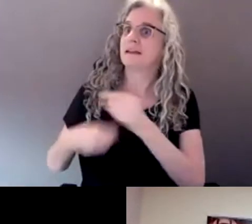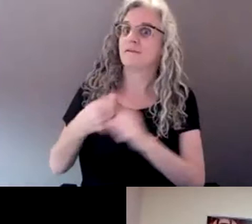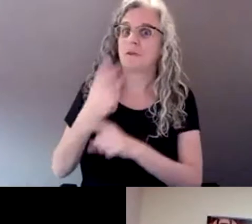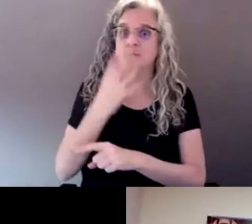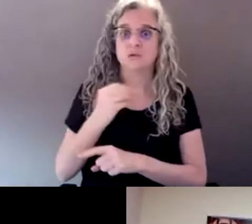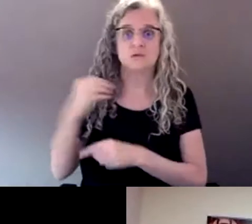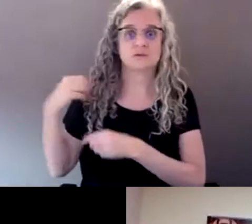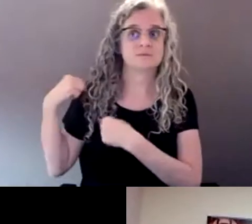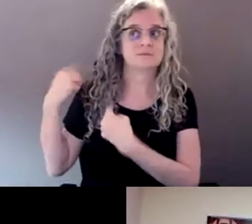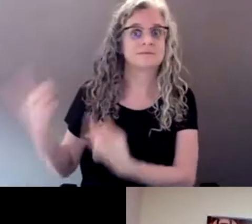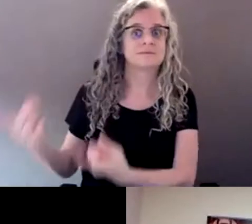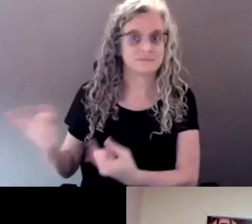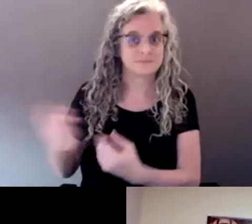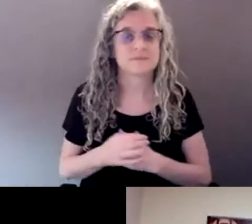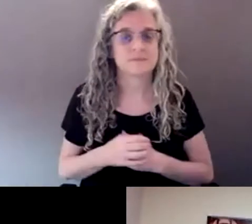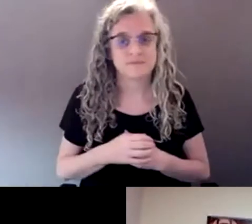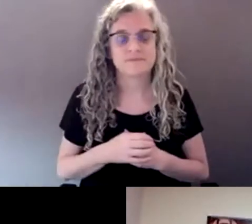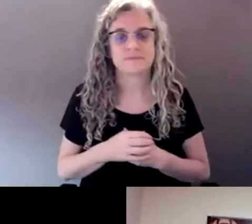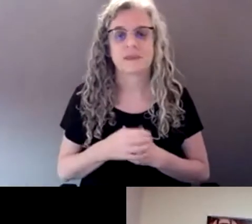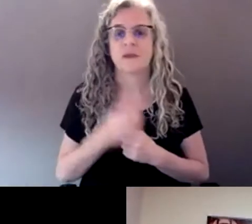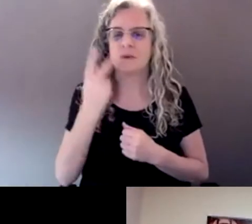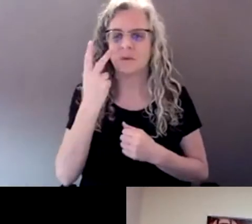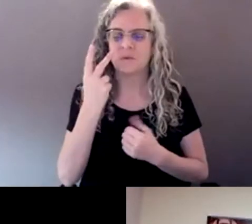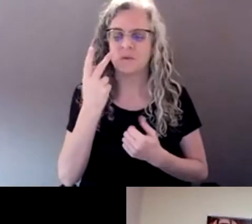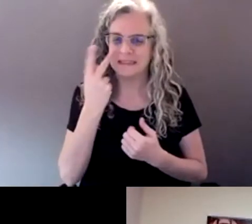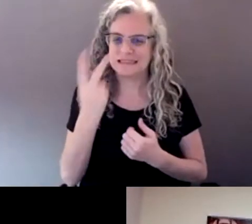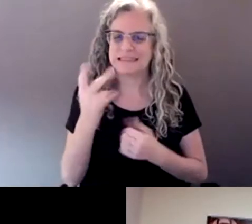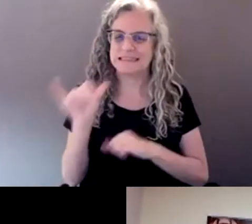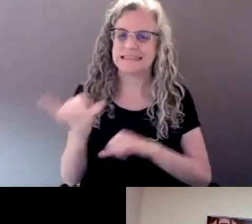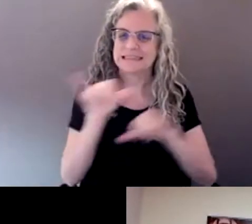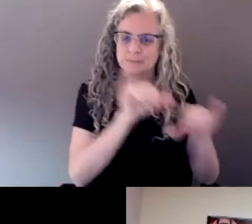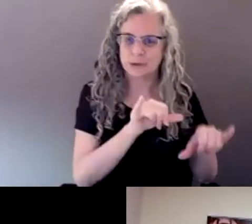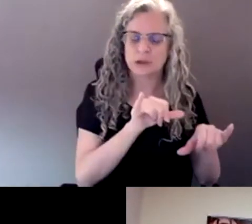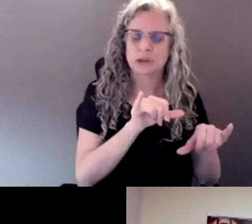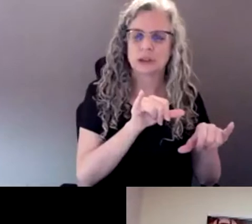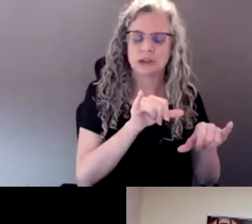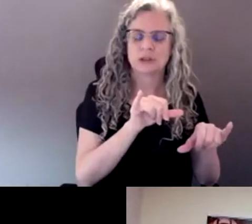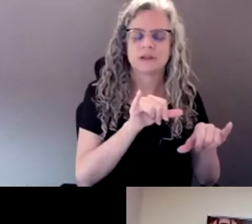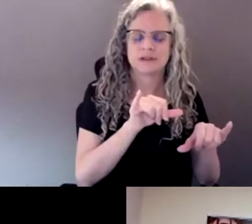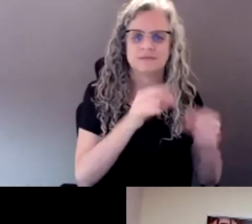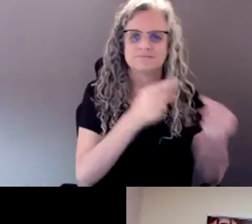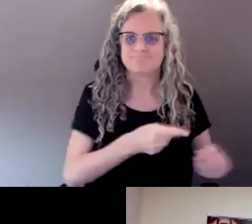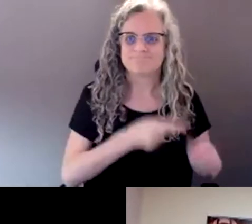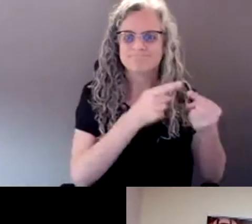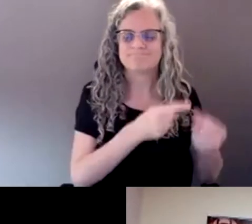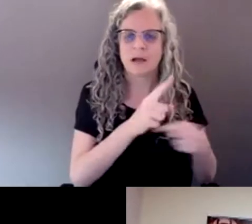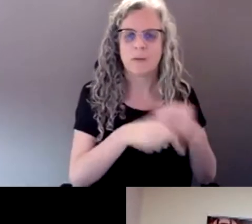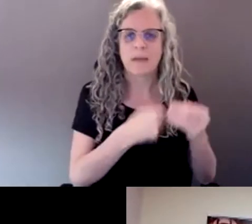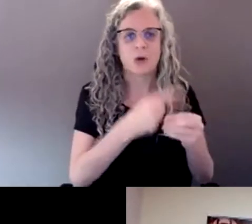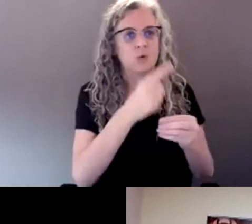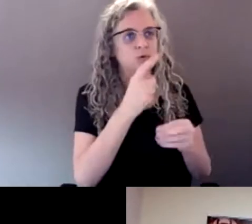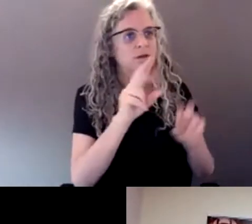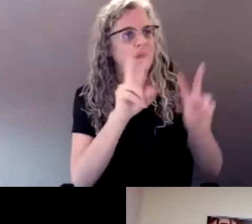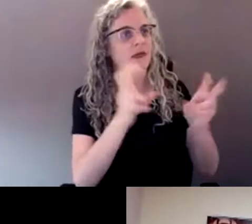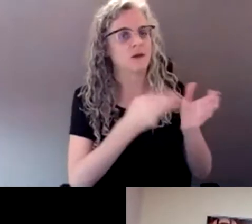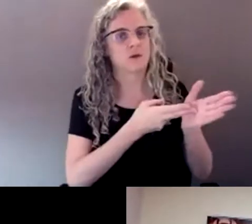similar kind of contestation, struggle over who is the right, the true seed of